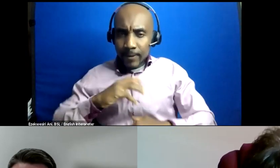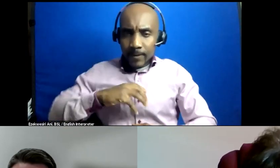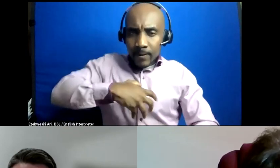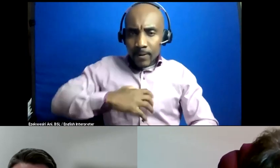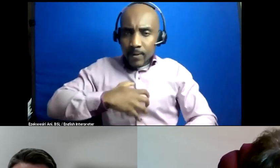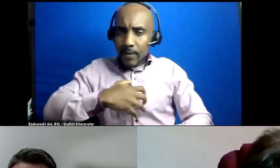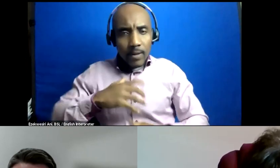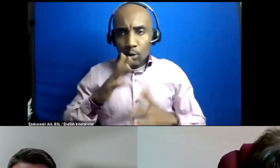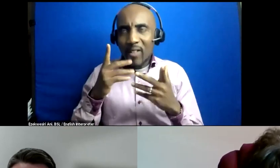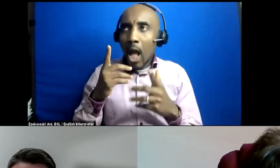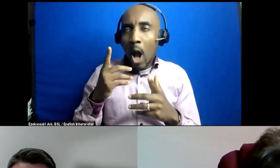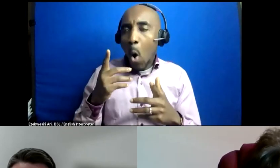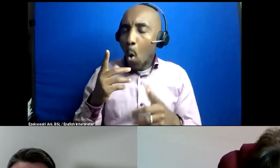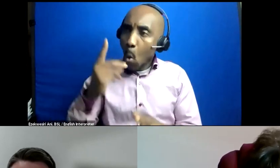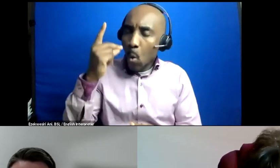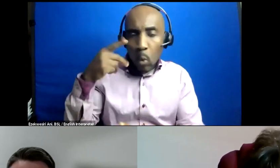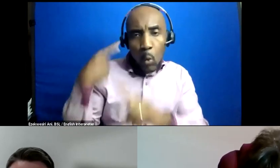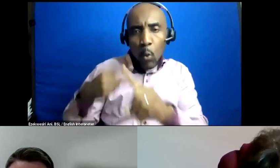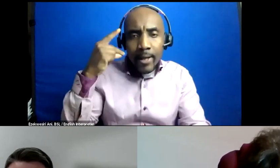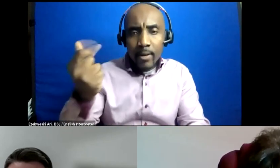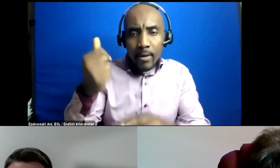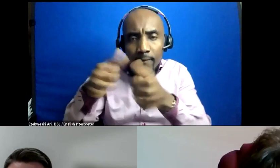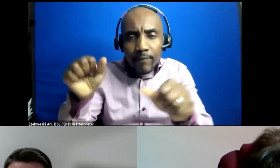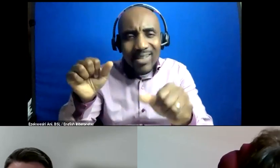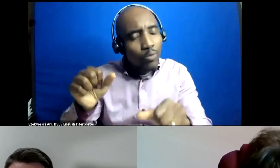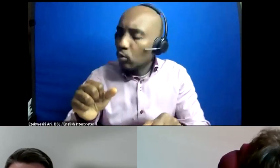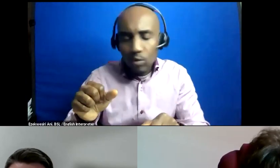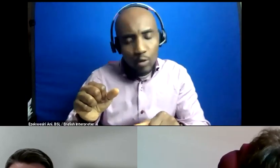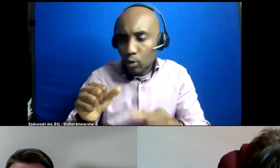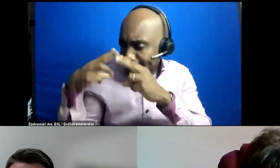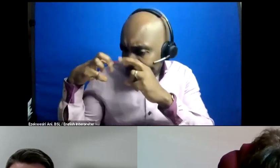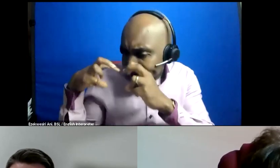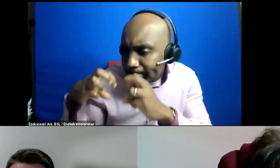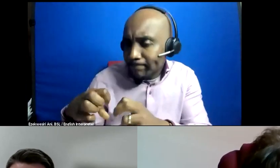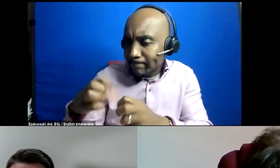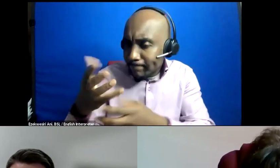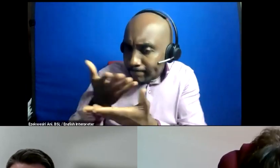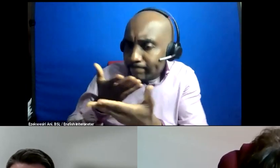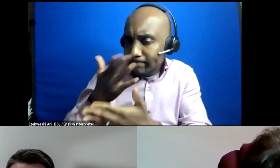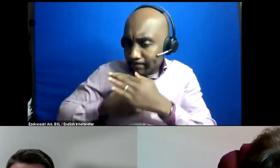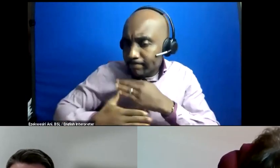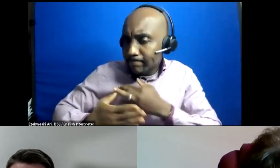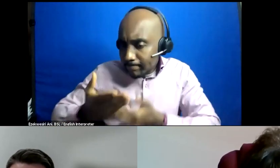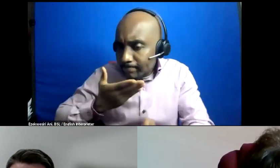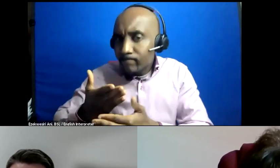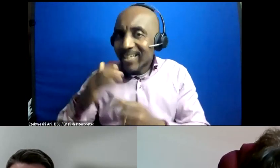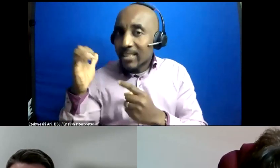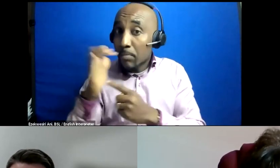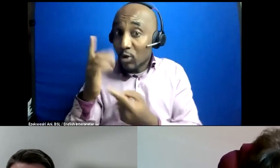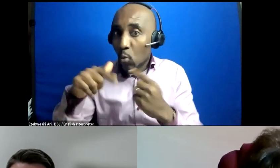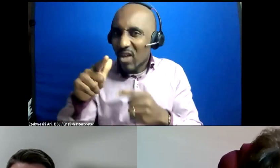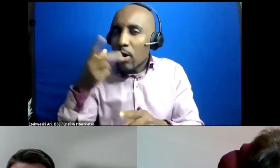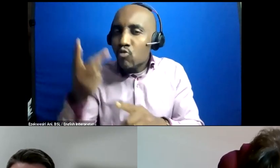immediately, because we feel it's important for all to recognize, and we've heard this word a lot tonight,